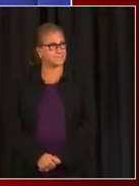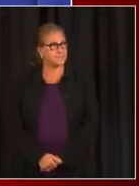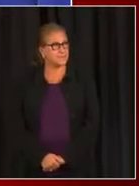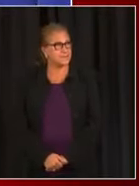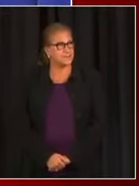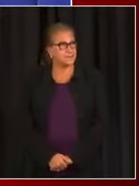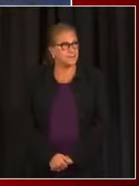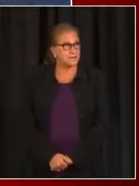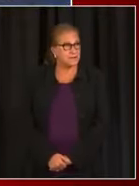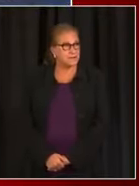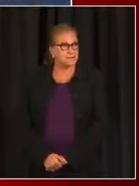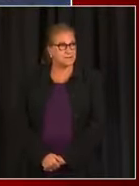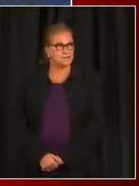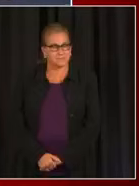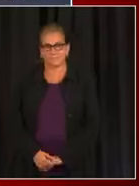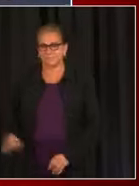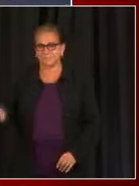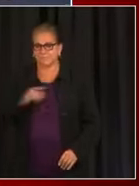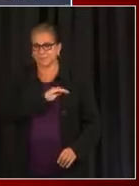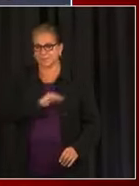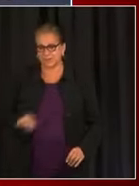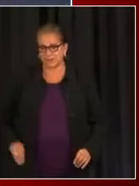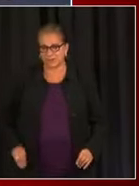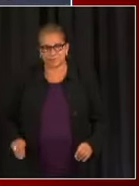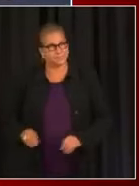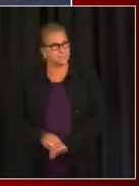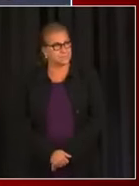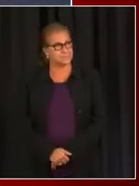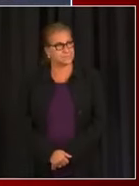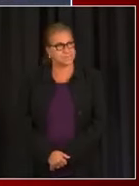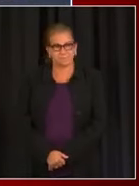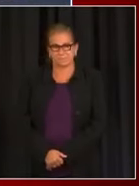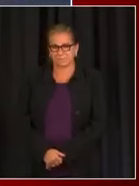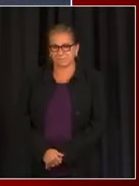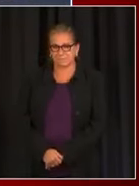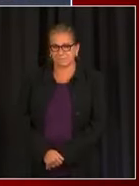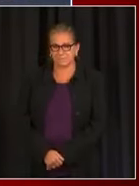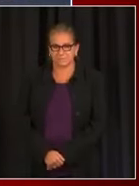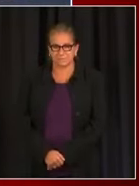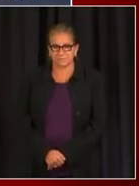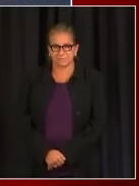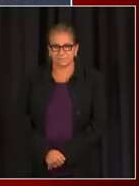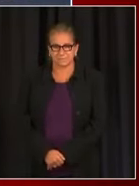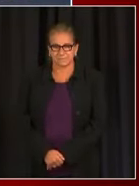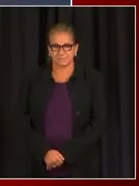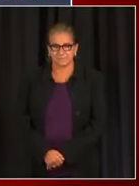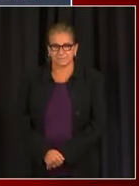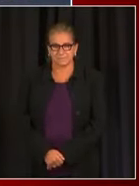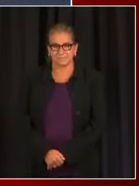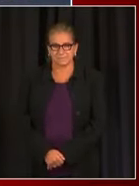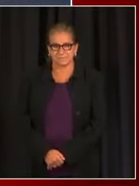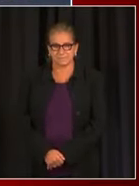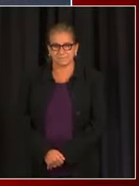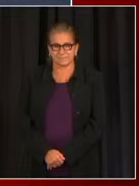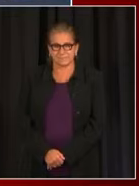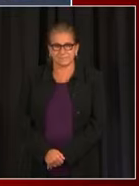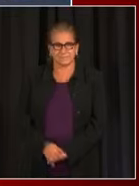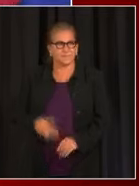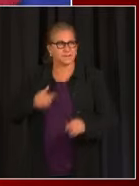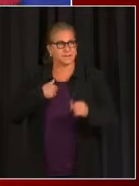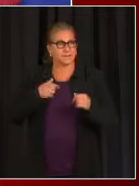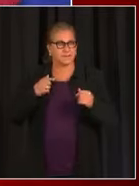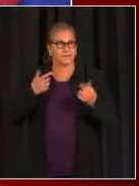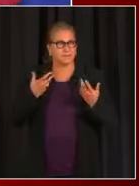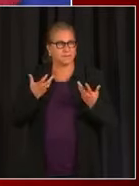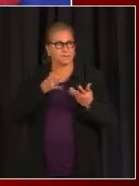Nesbitt. So finally, let me talk a little bit about, we've gotten a number of questions